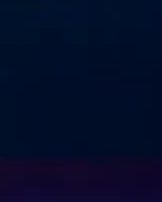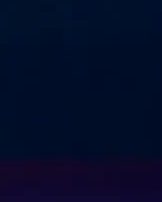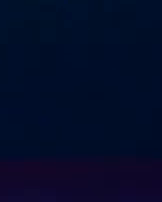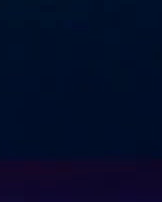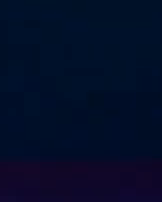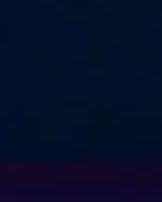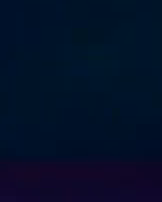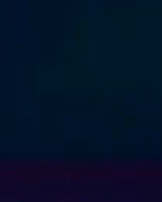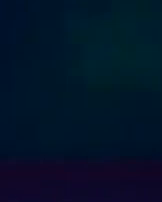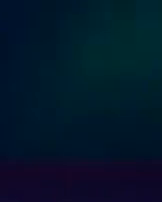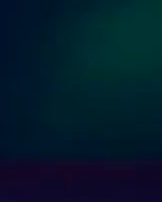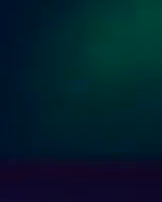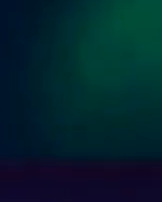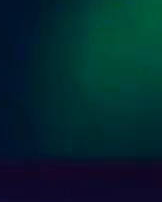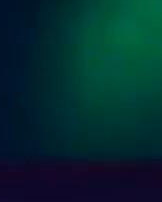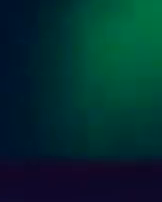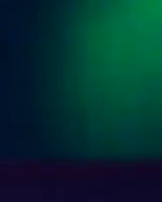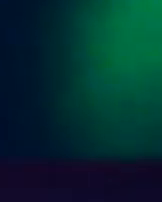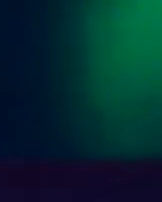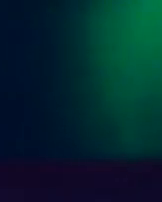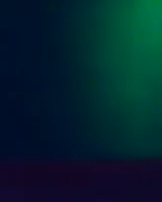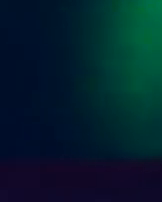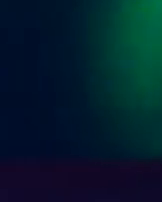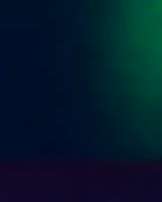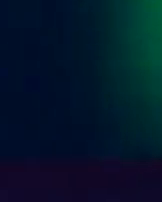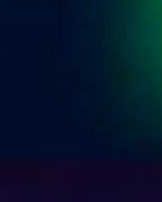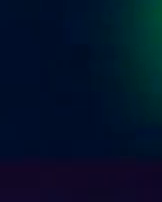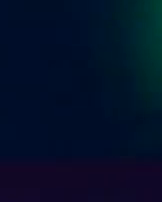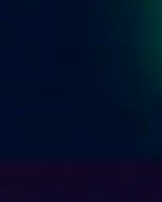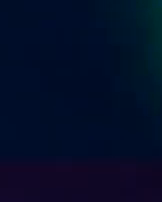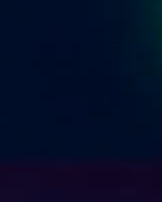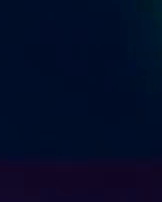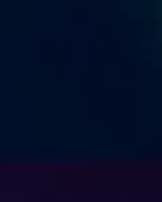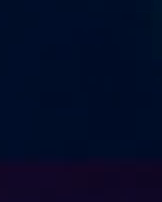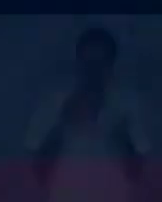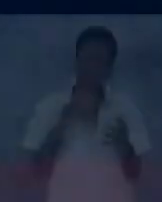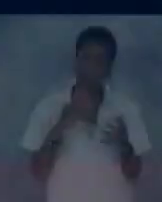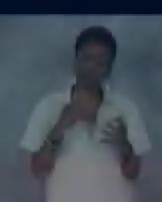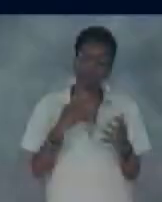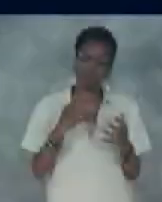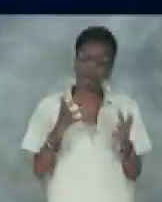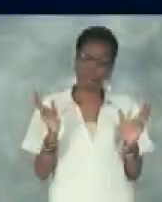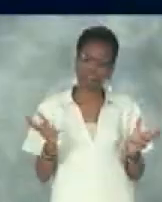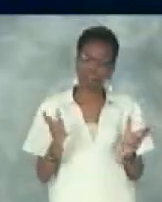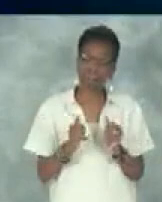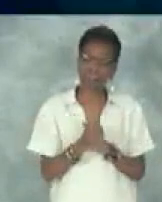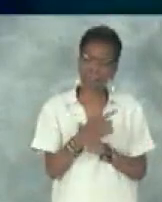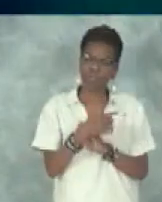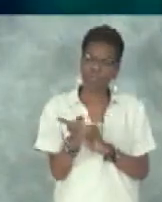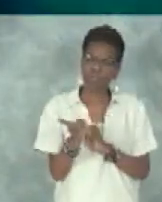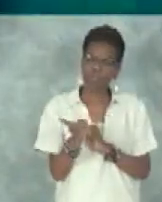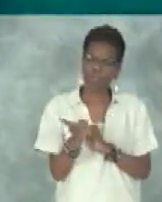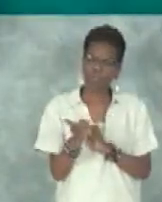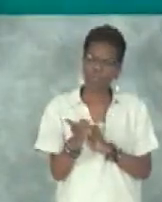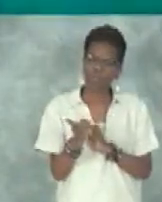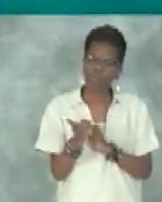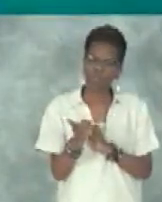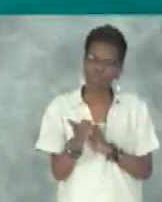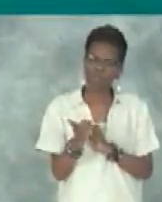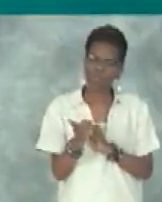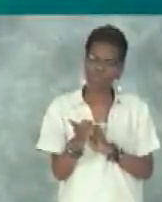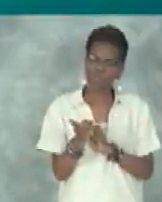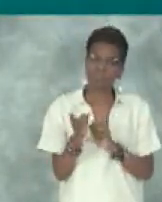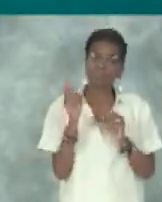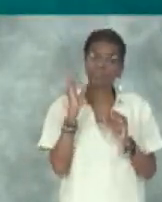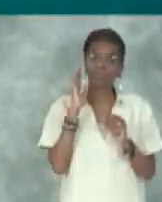Christ. This is the word of the Lord, and I want to talk to you from a subject, it shall come